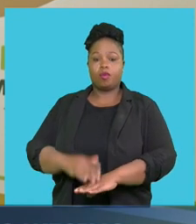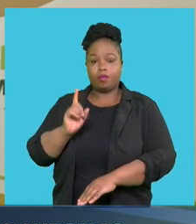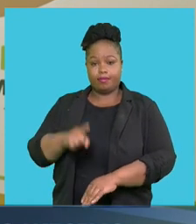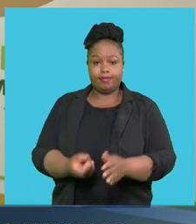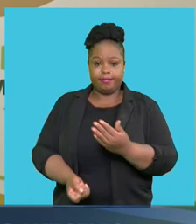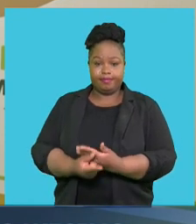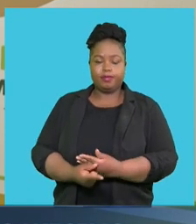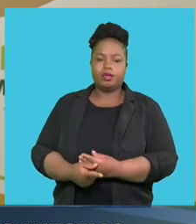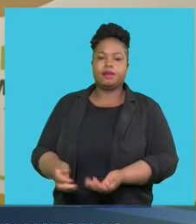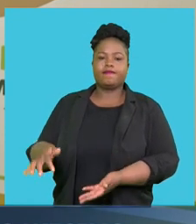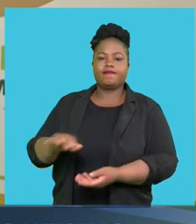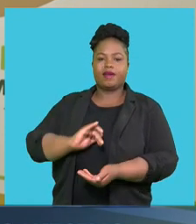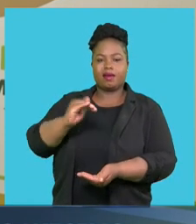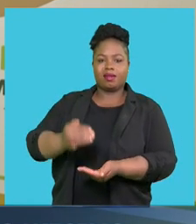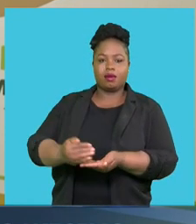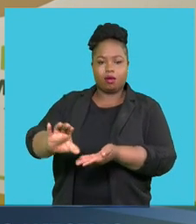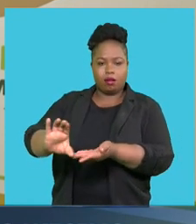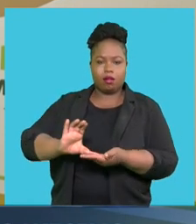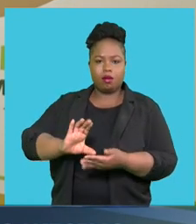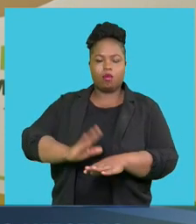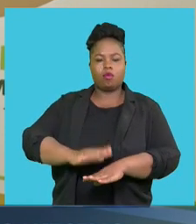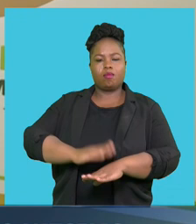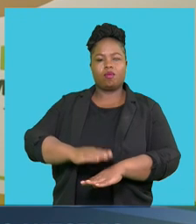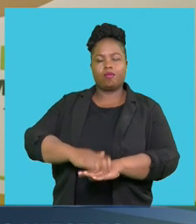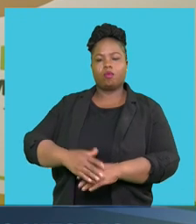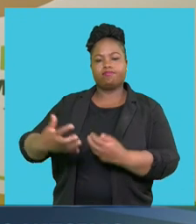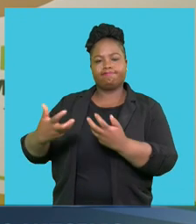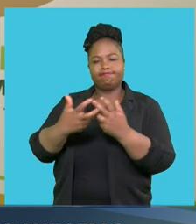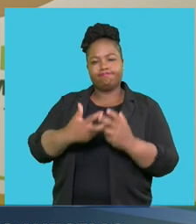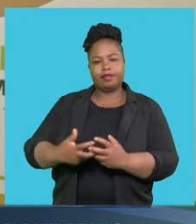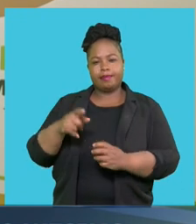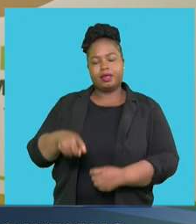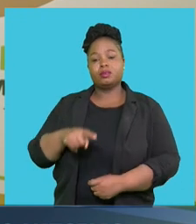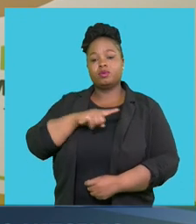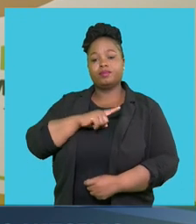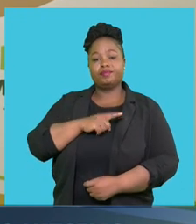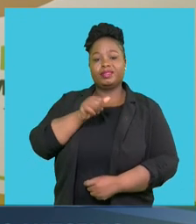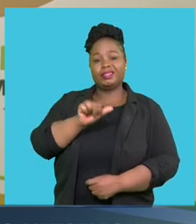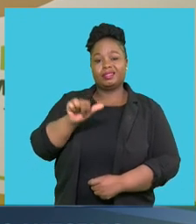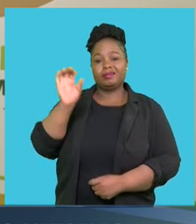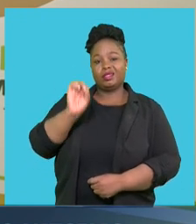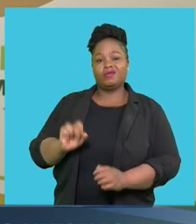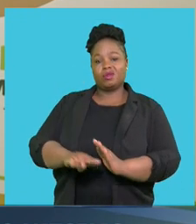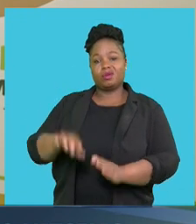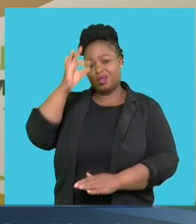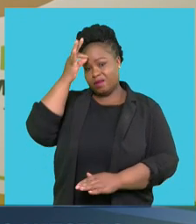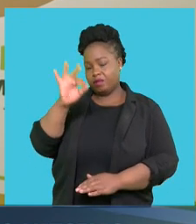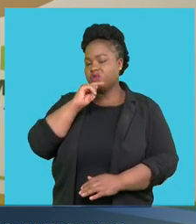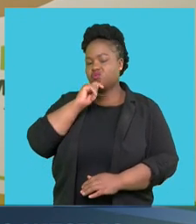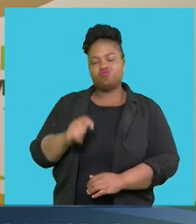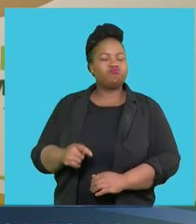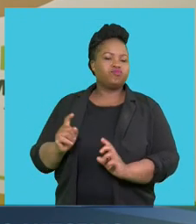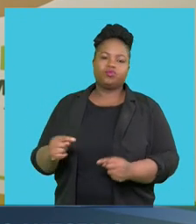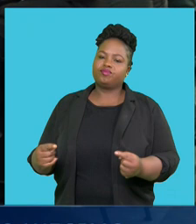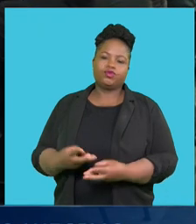funding that needs to be put in There is more alignment It also says that 66% of local government Is totally incapable of